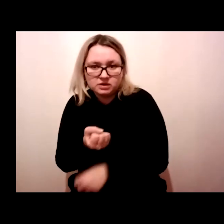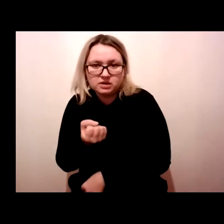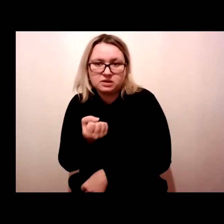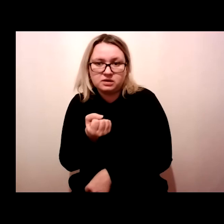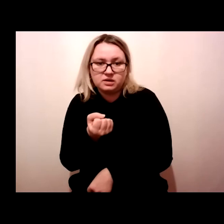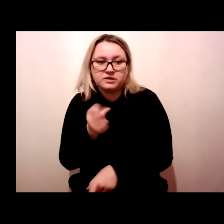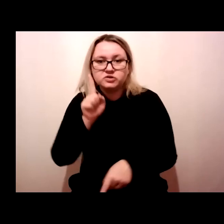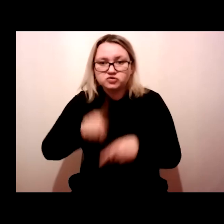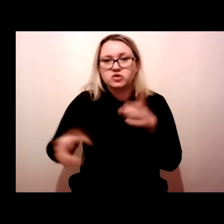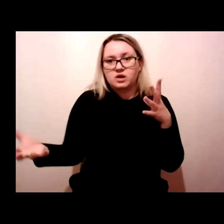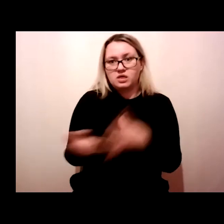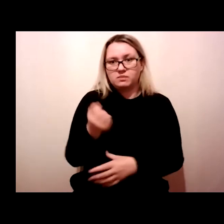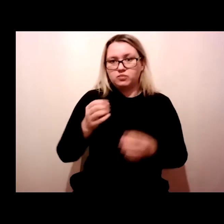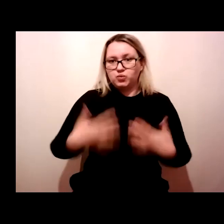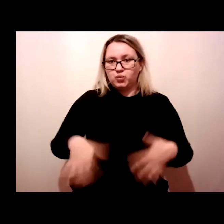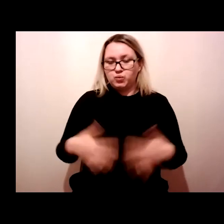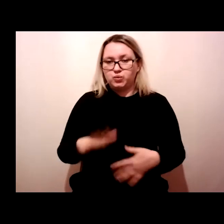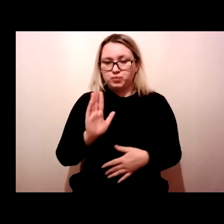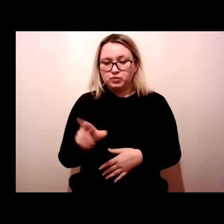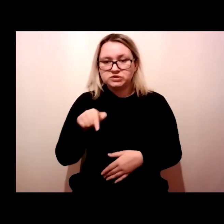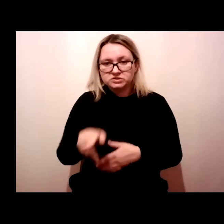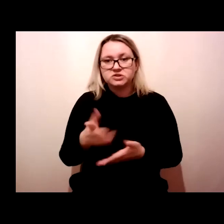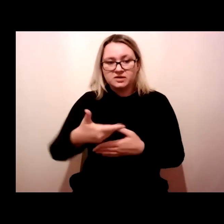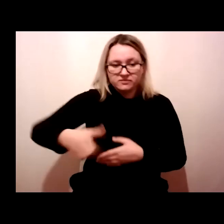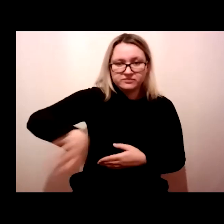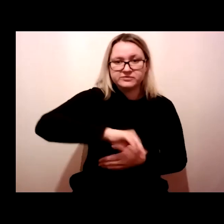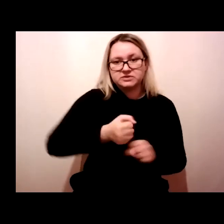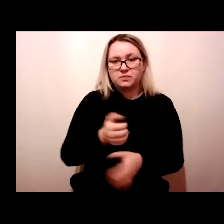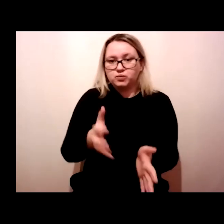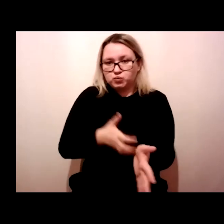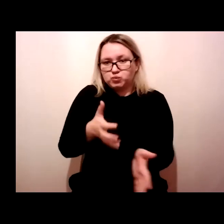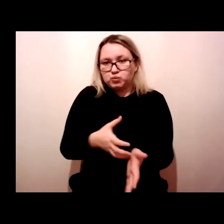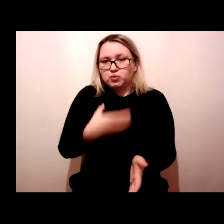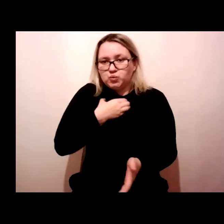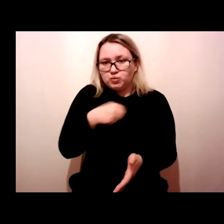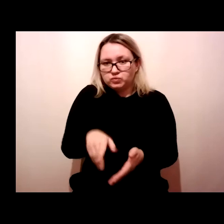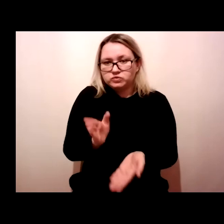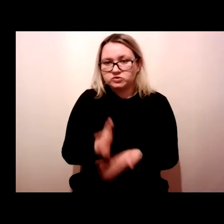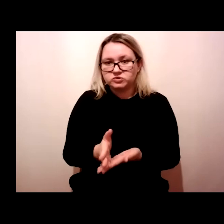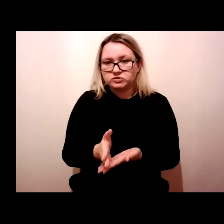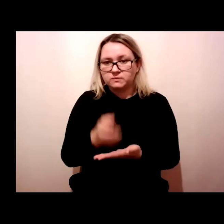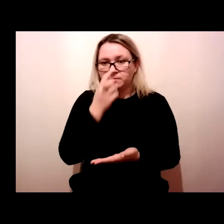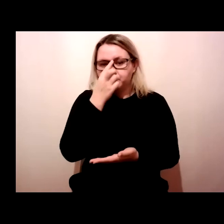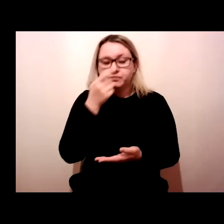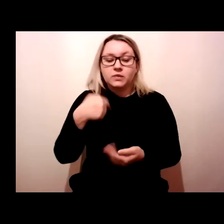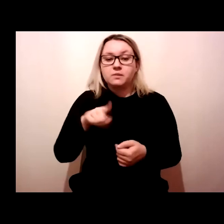improve on their reactions, and that would be a great achievement.